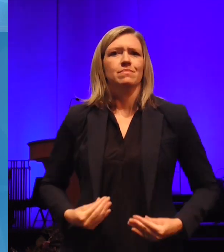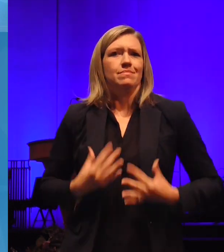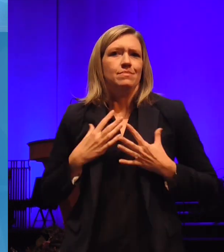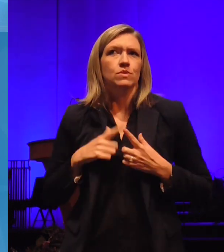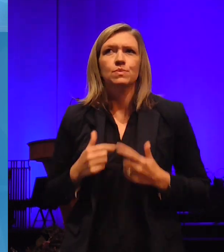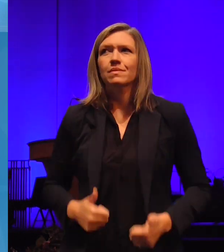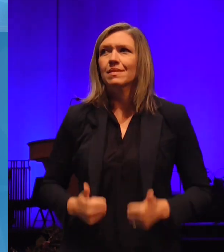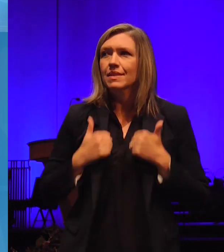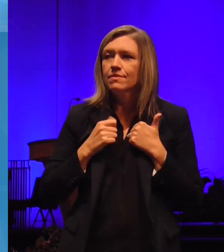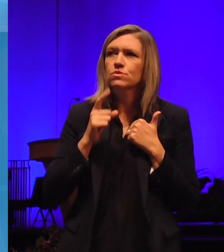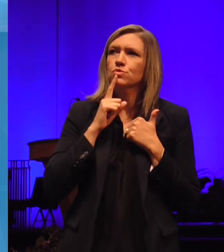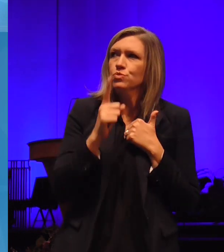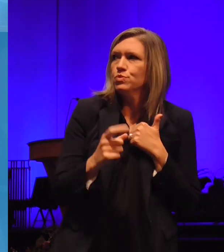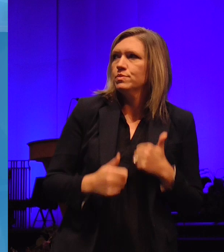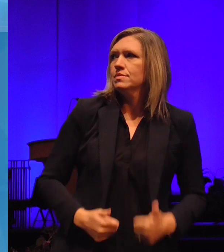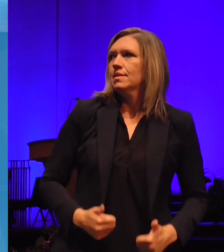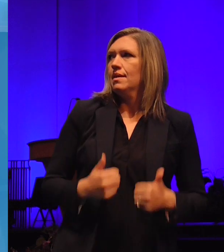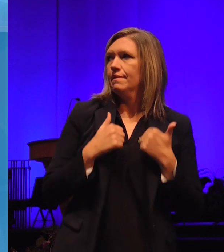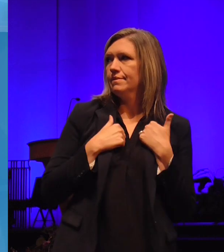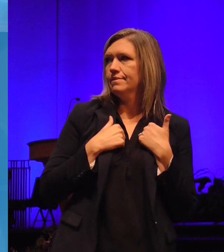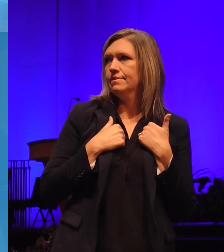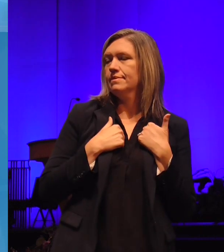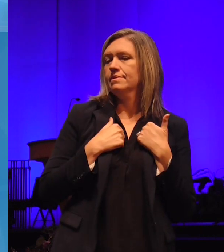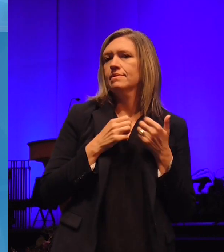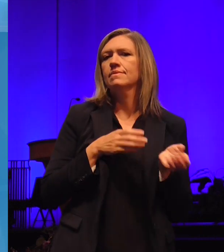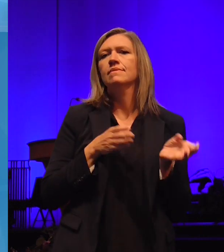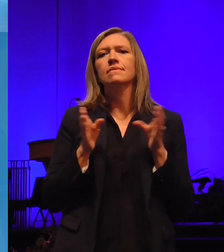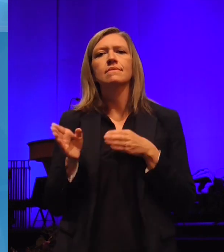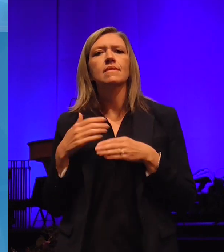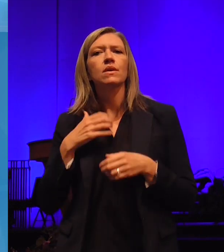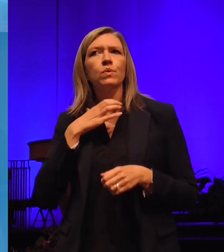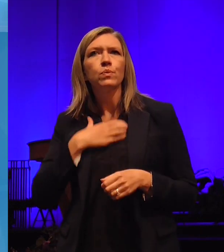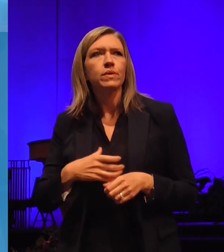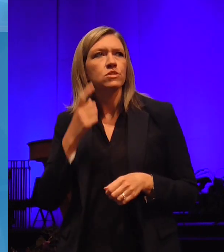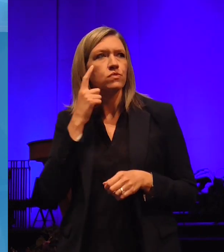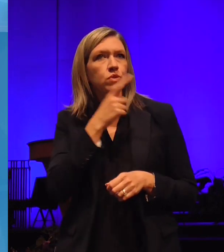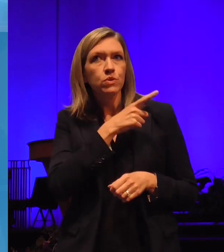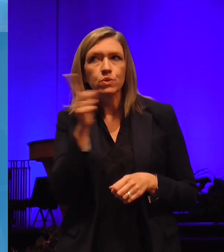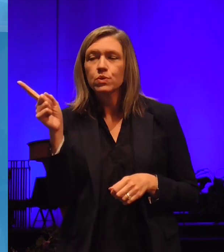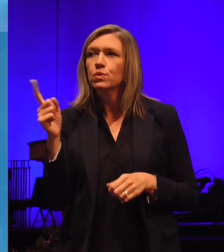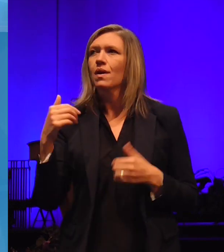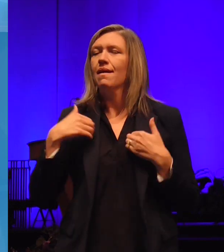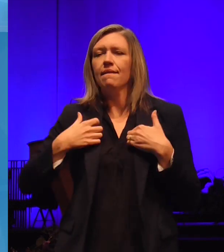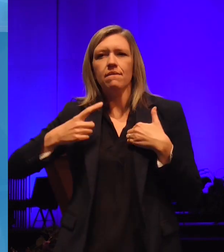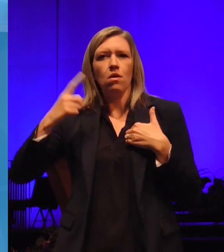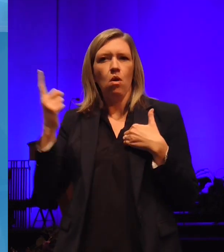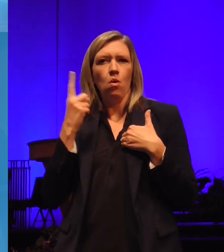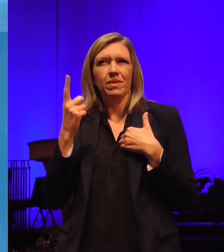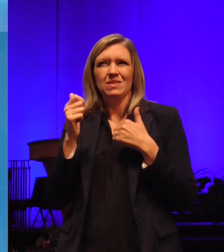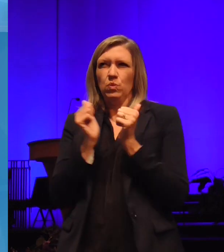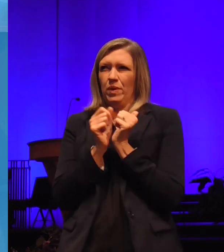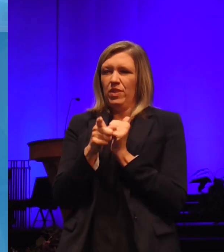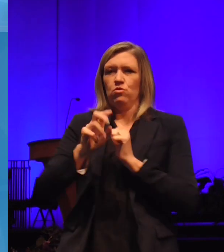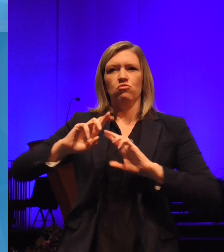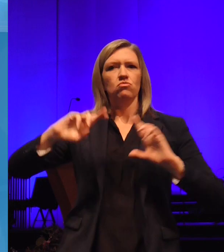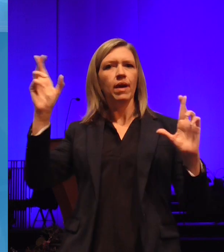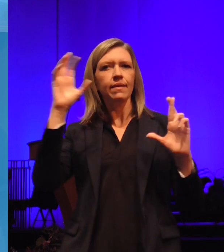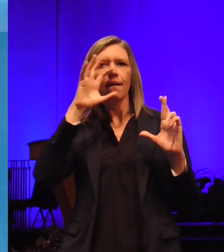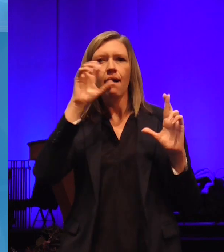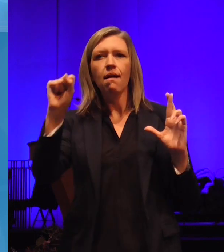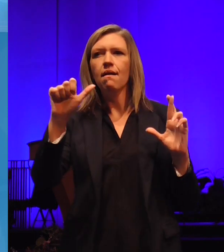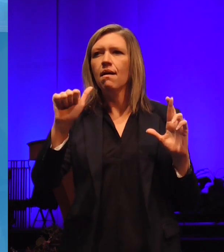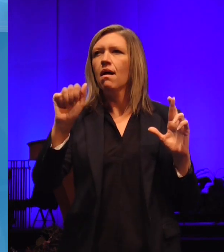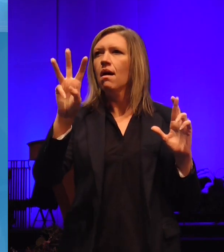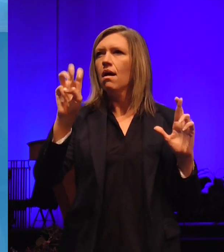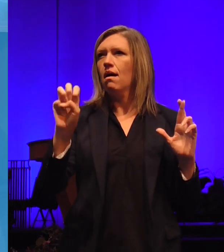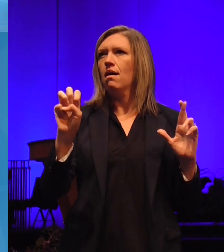life. I wish for you to have ever with you a ready awe so that you will